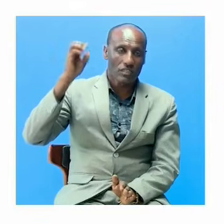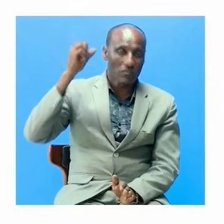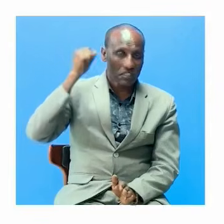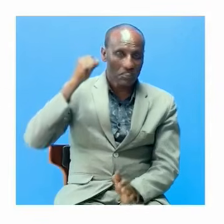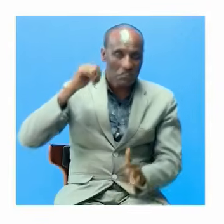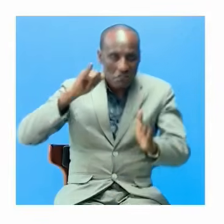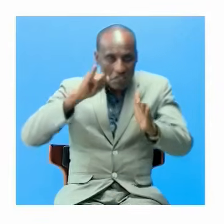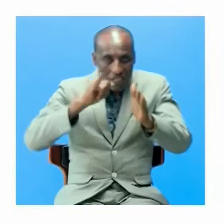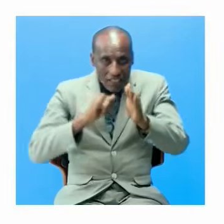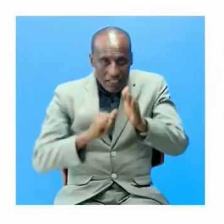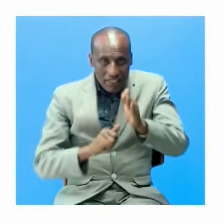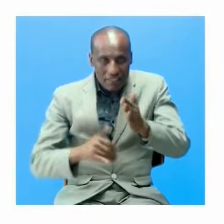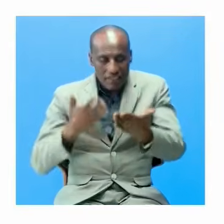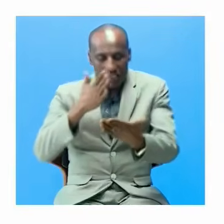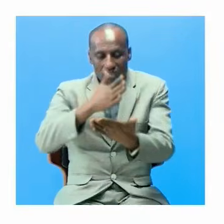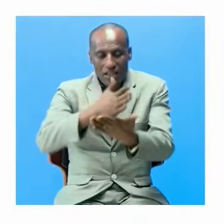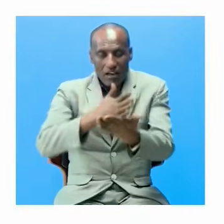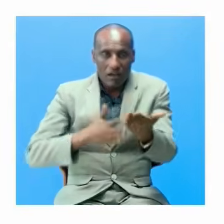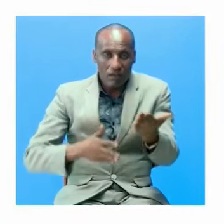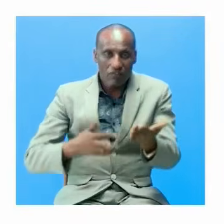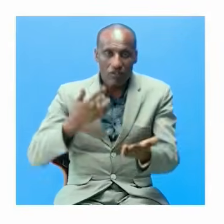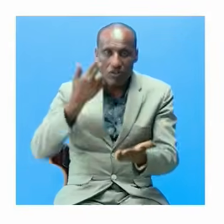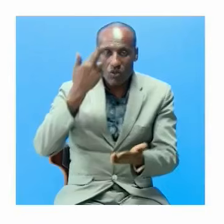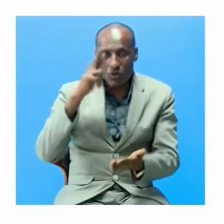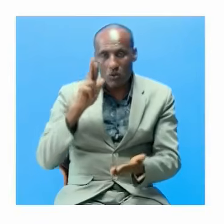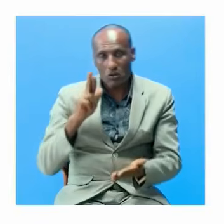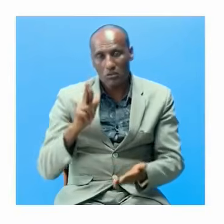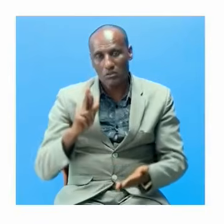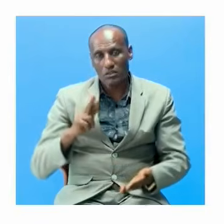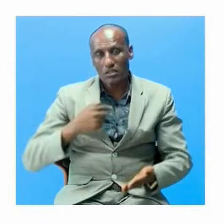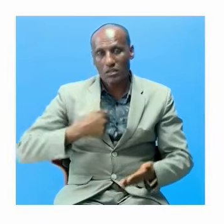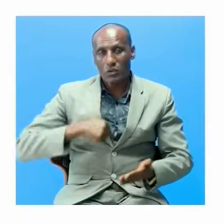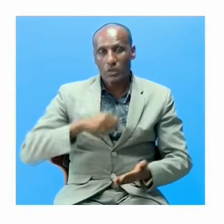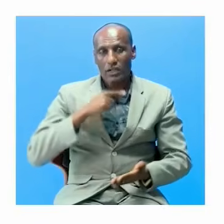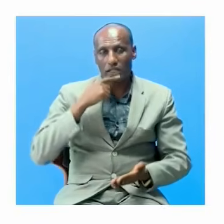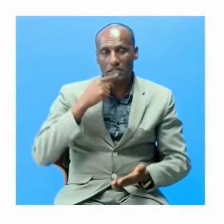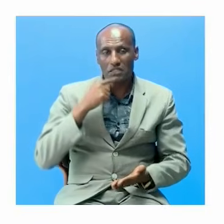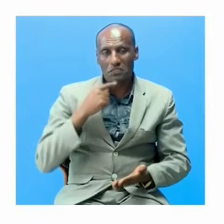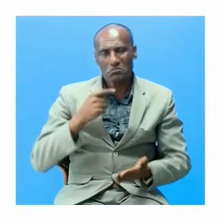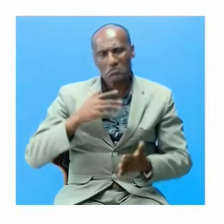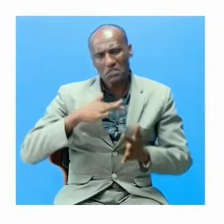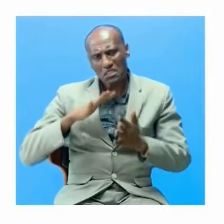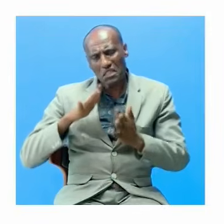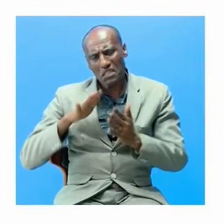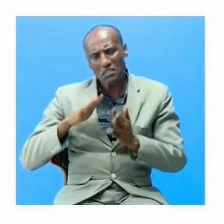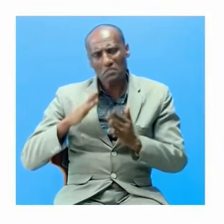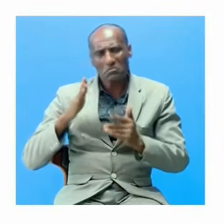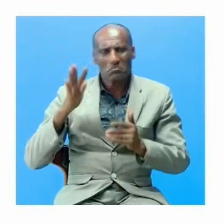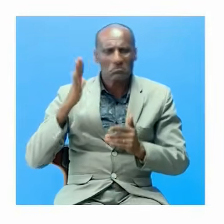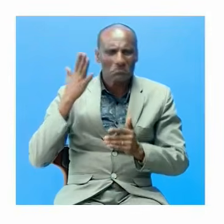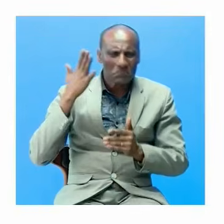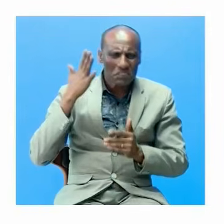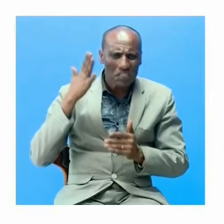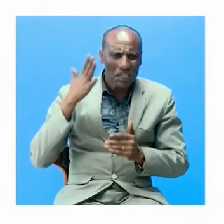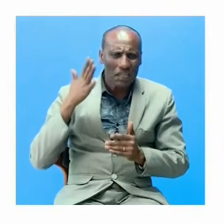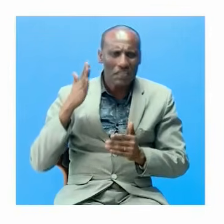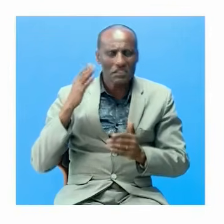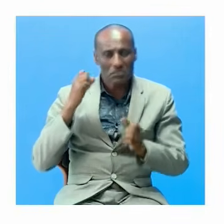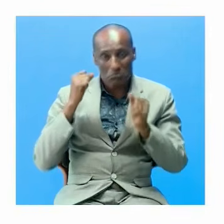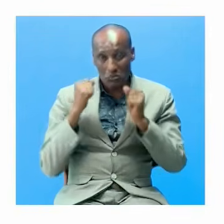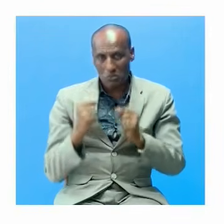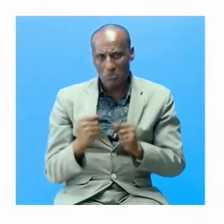it is what? 40%, which means less than half. Less than half. Or we can say